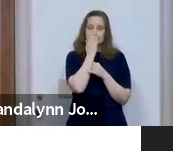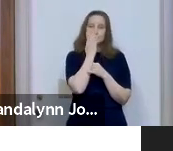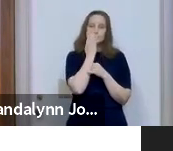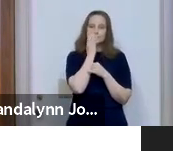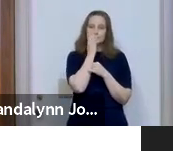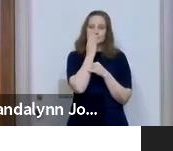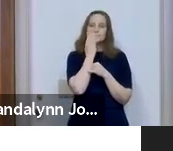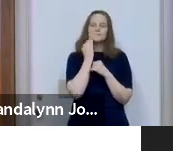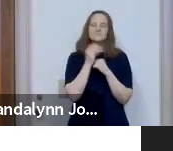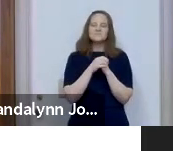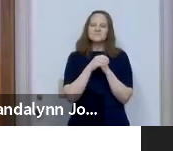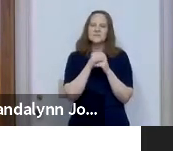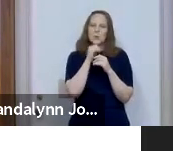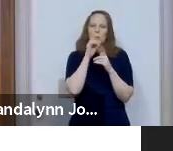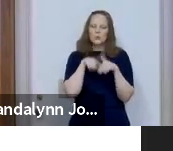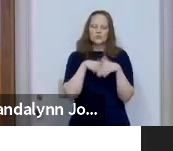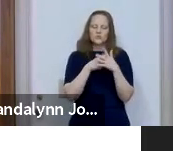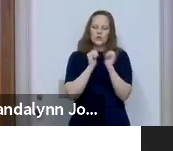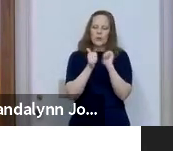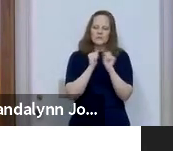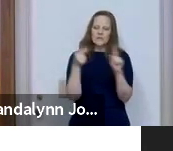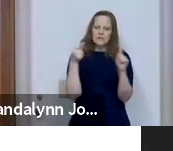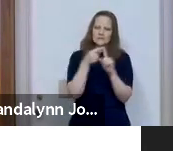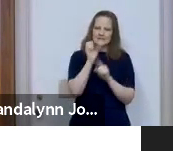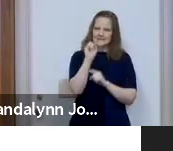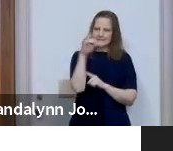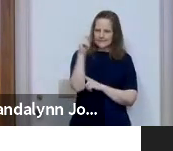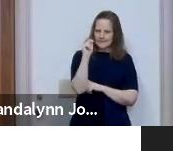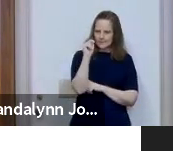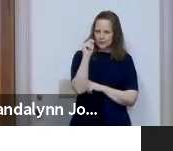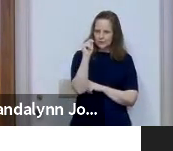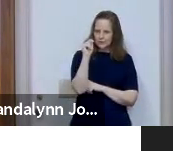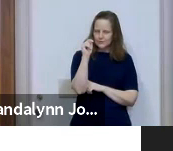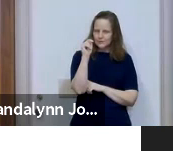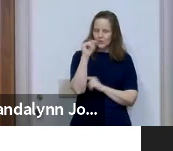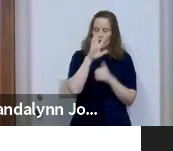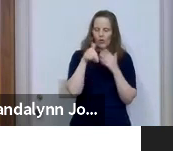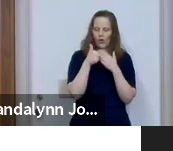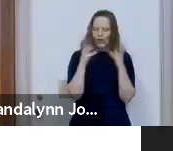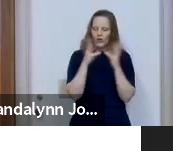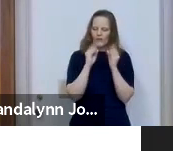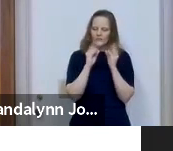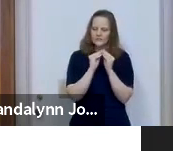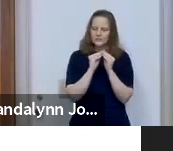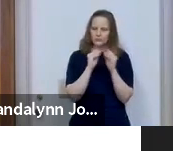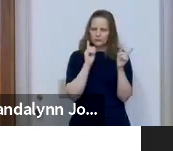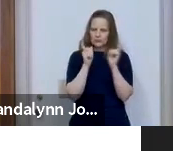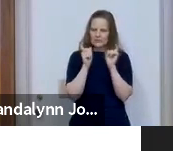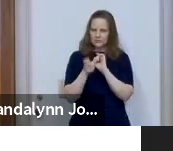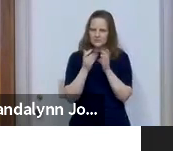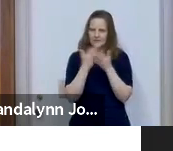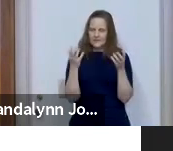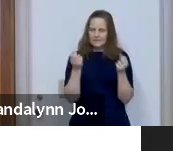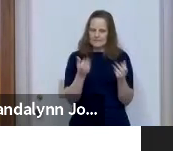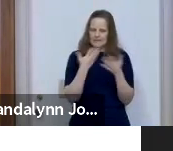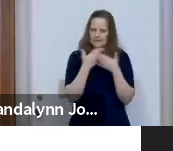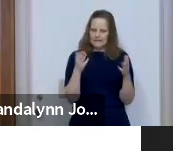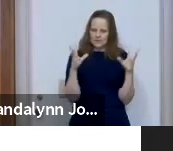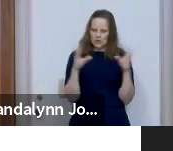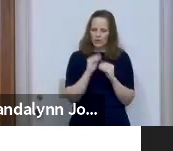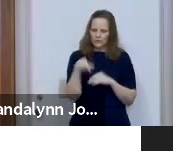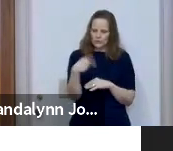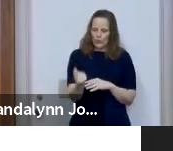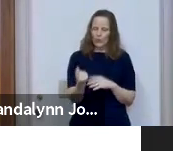for competition until September, but I'm going to put a big asterisk by that. All the conferences are making major moves. A lot of them are playing conference-only